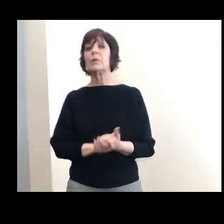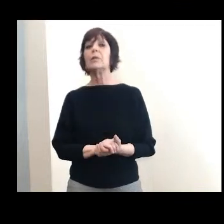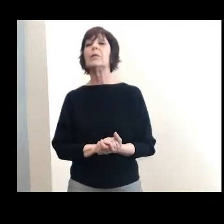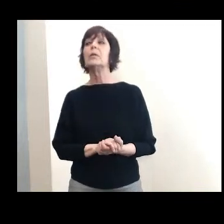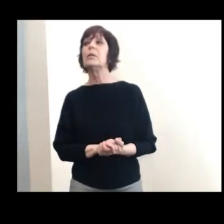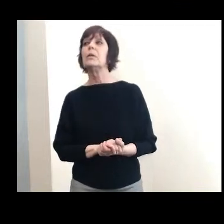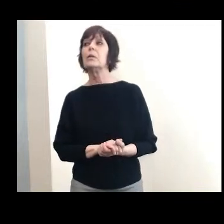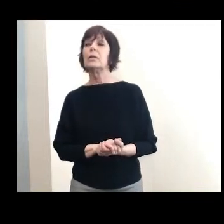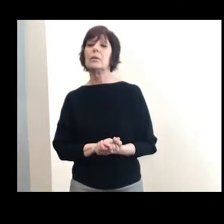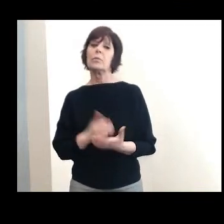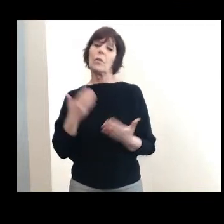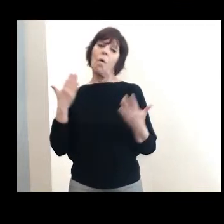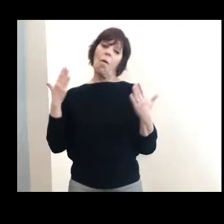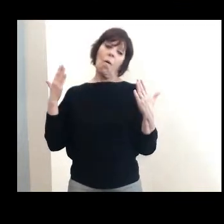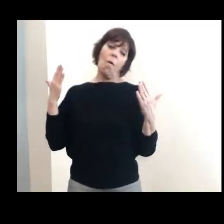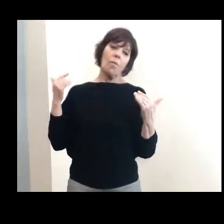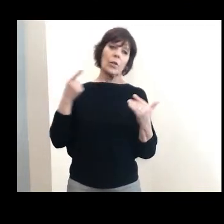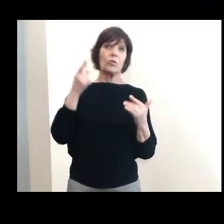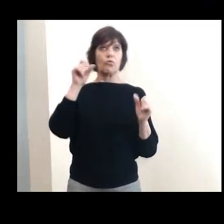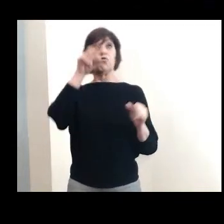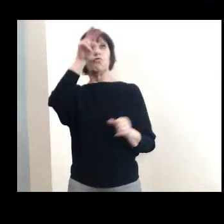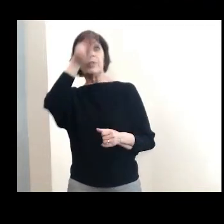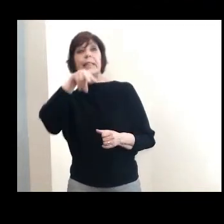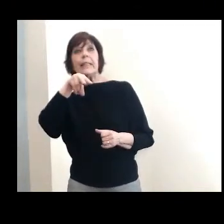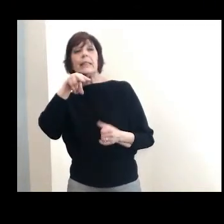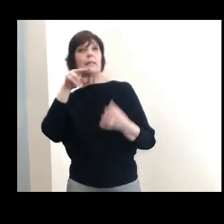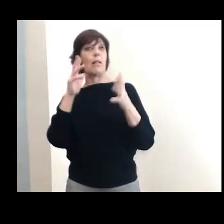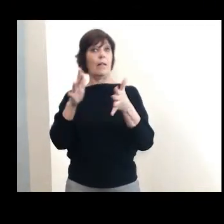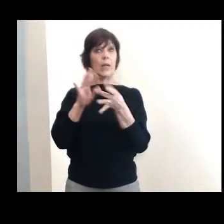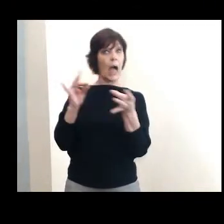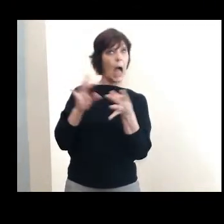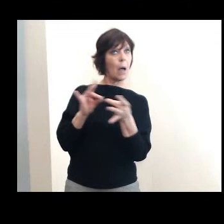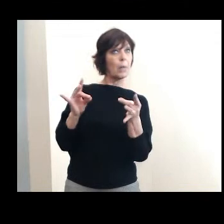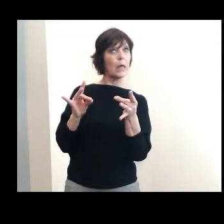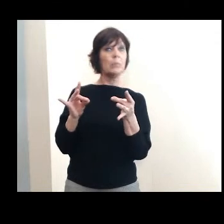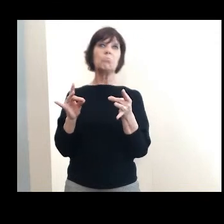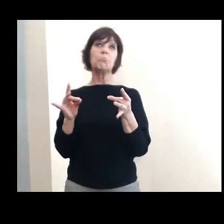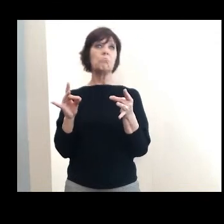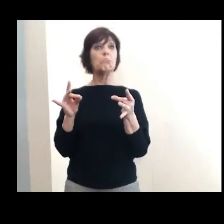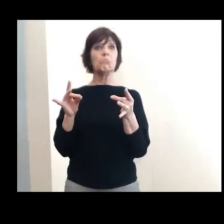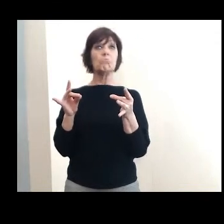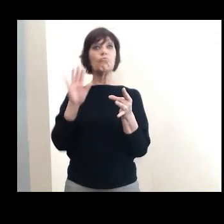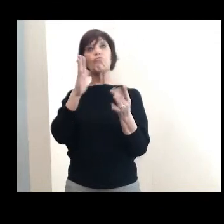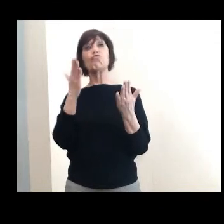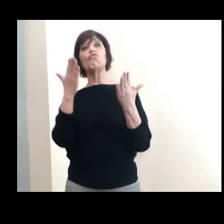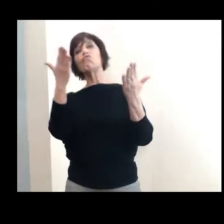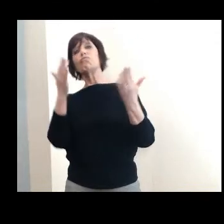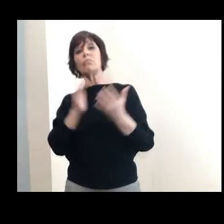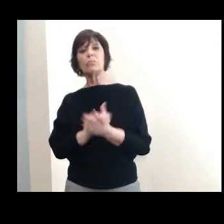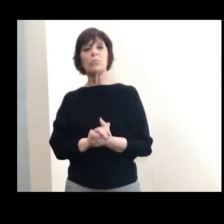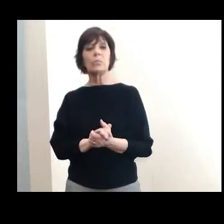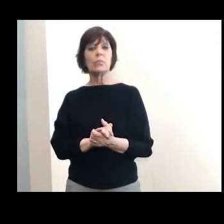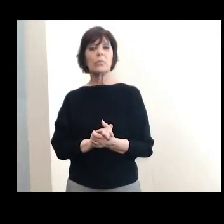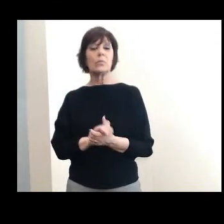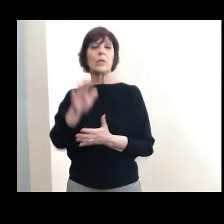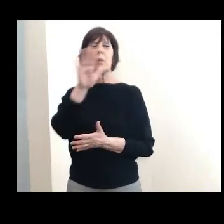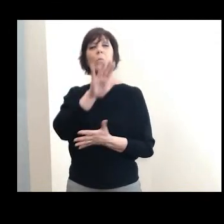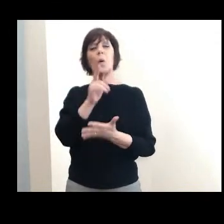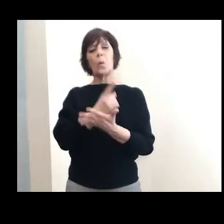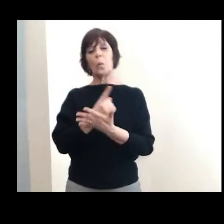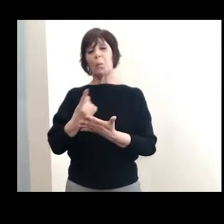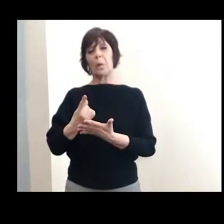will hopefully, you'll be able to read the report, you'll be able to comment on it as you see fit, and within approximately a